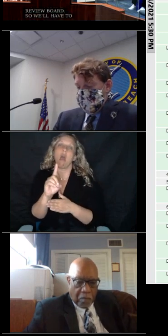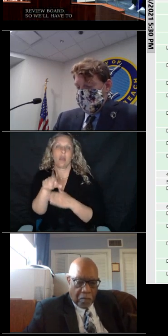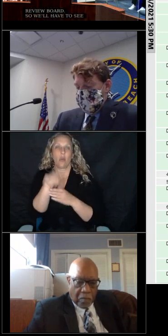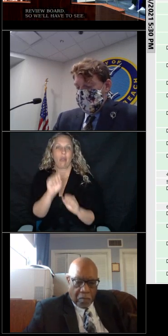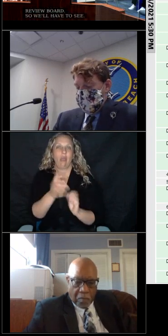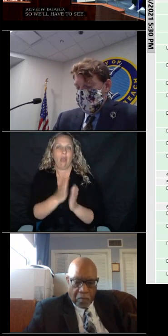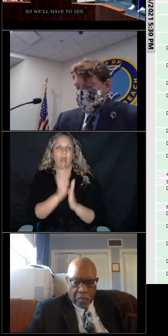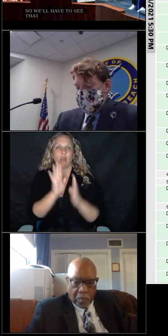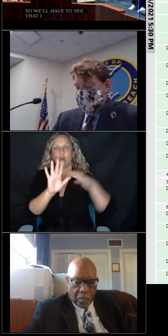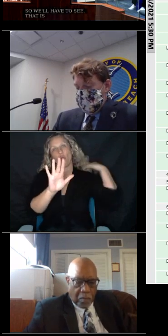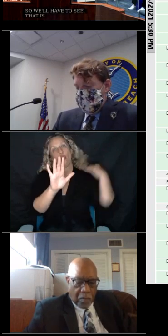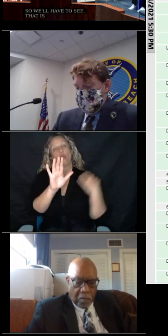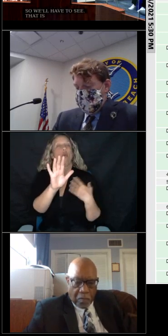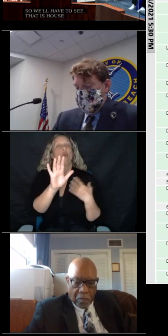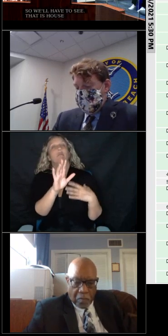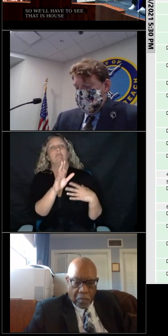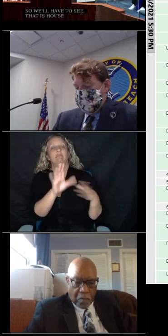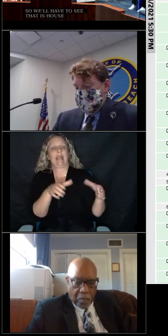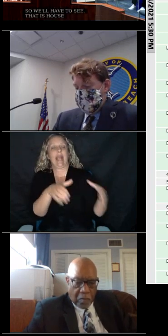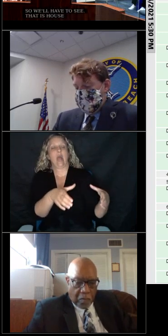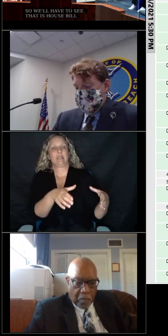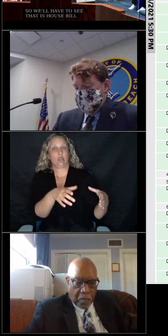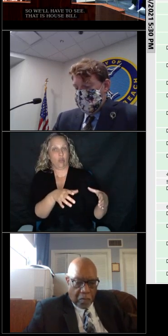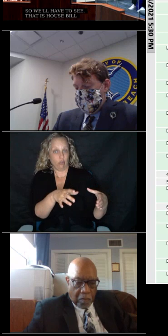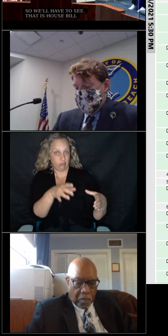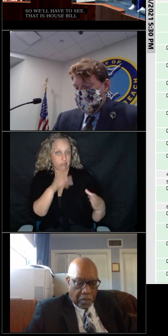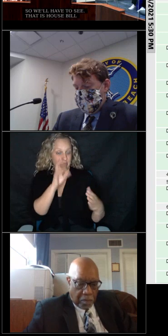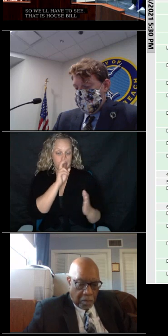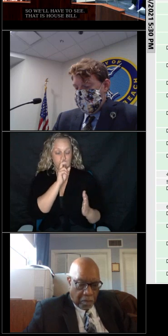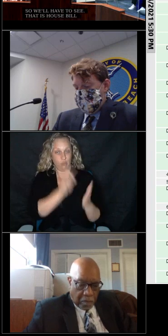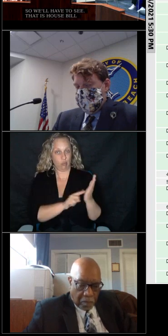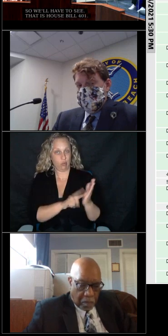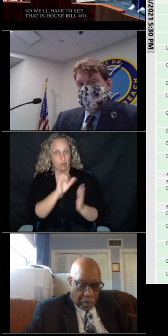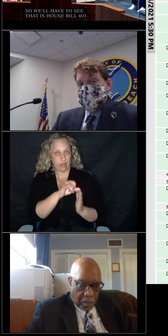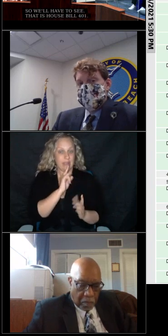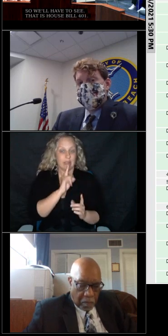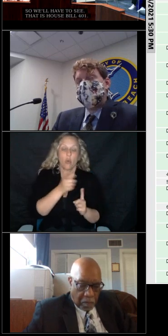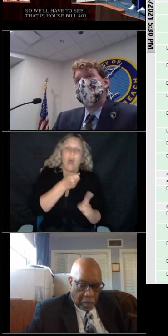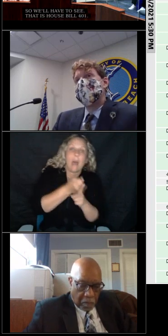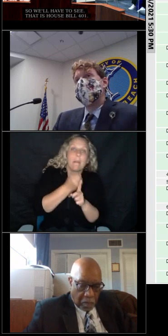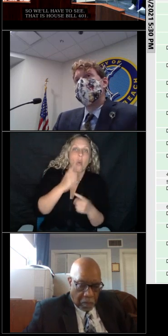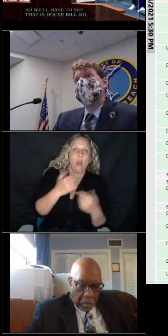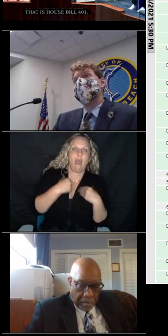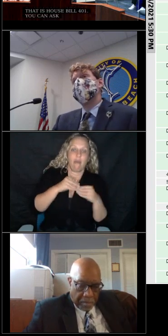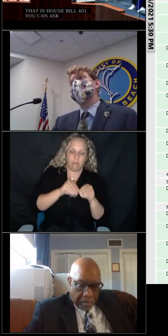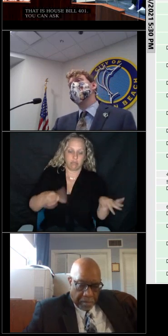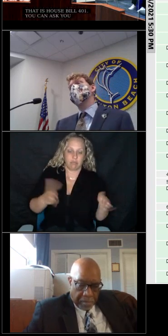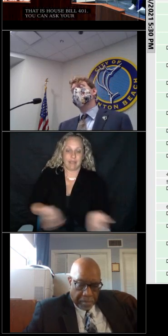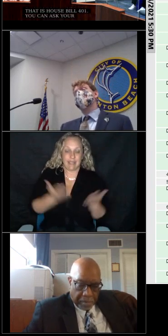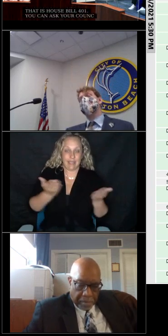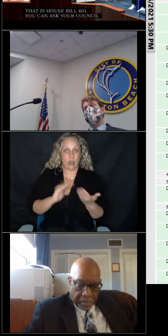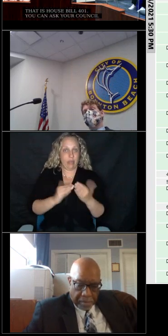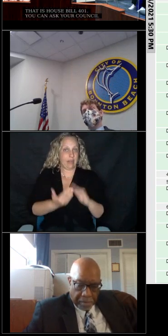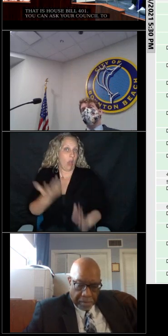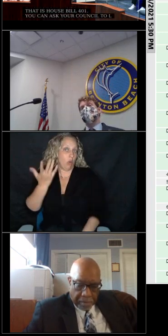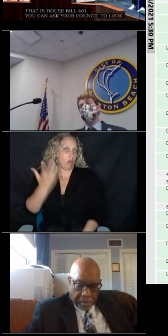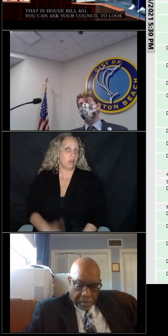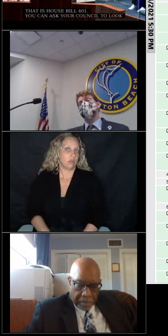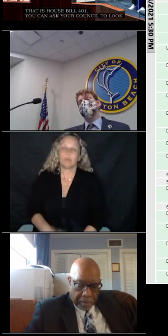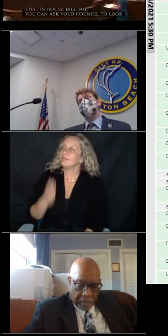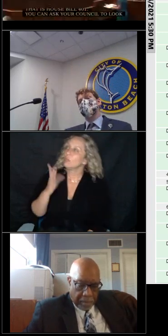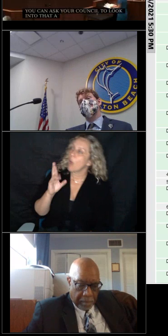your council to look into that and tell them what impact you think it will have here in the town. Thank you,